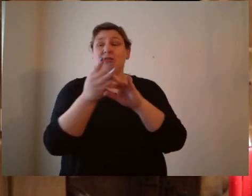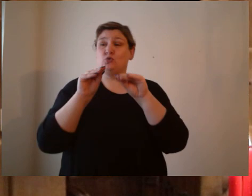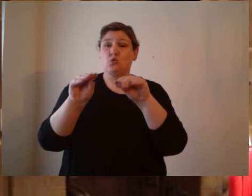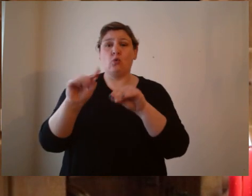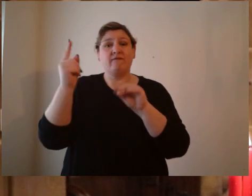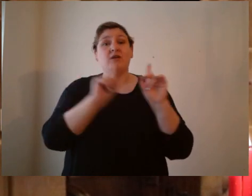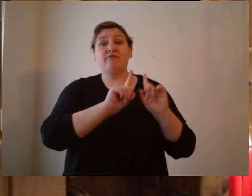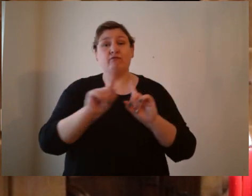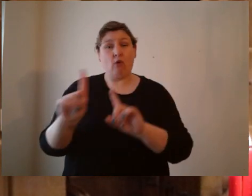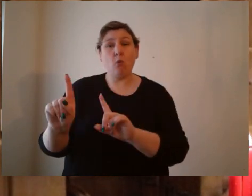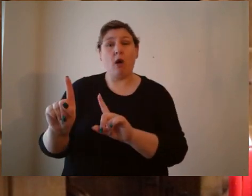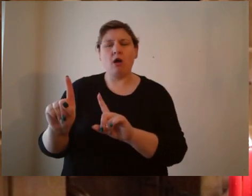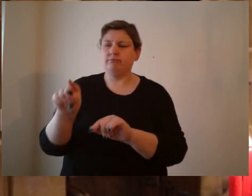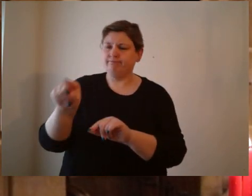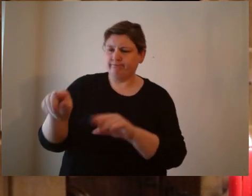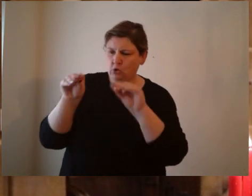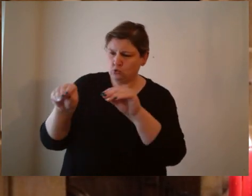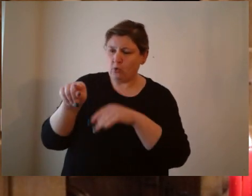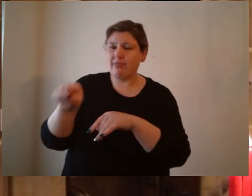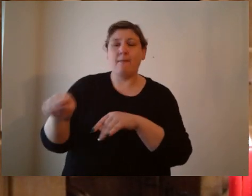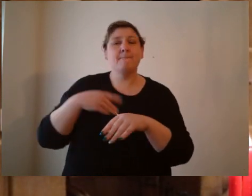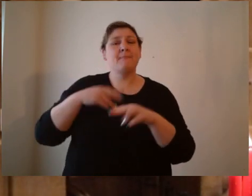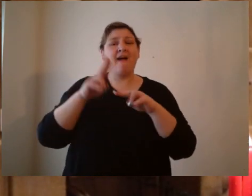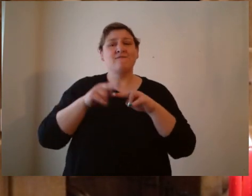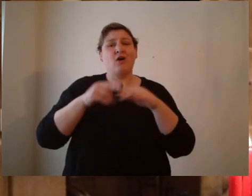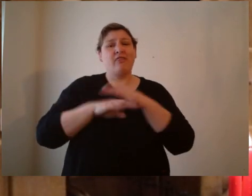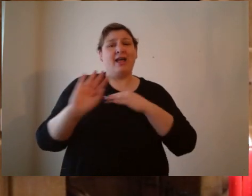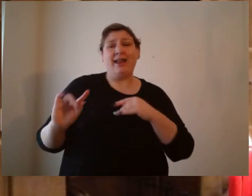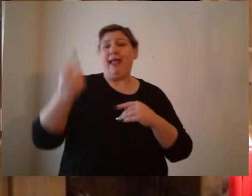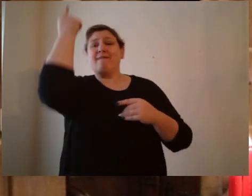first disciples. Our Father in heaven,